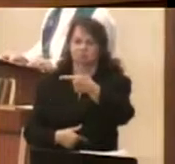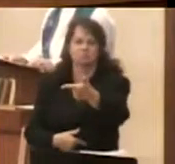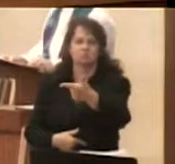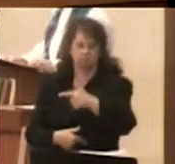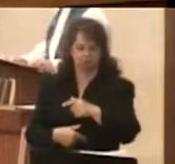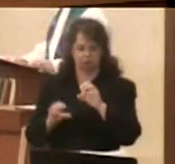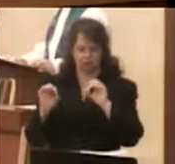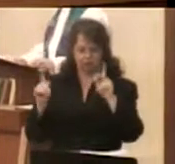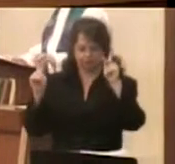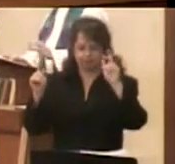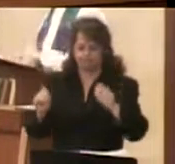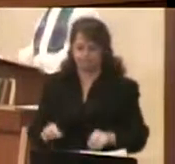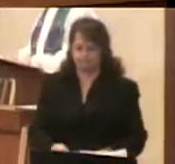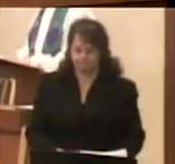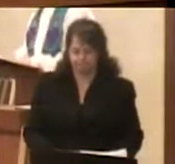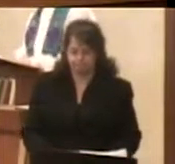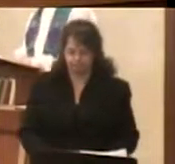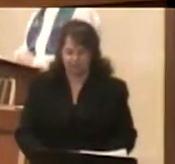together.